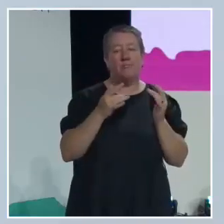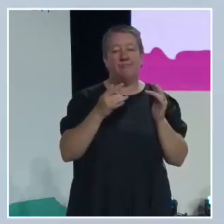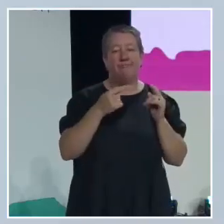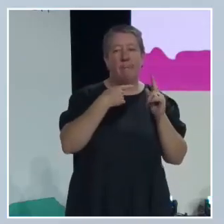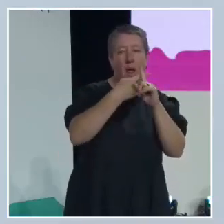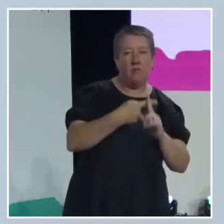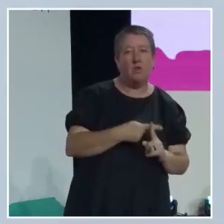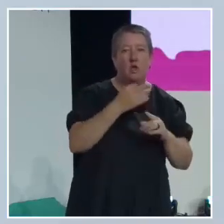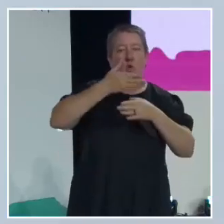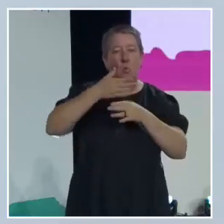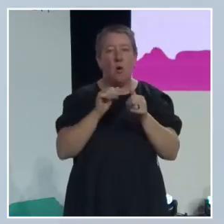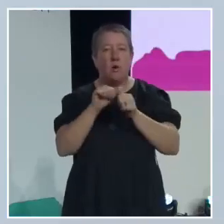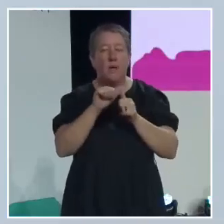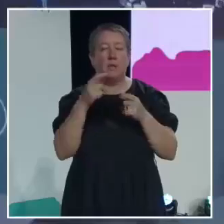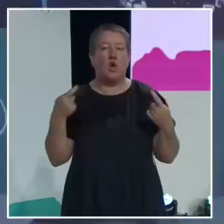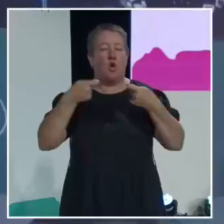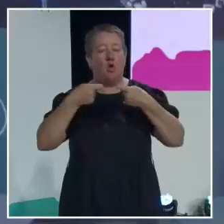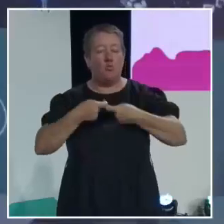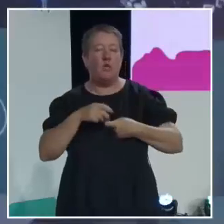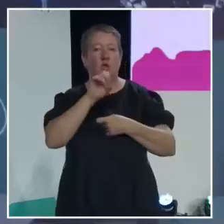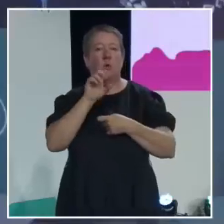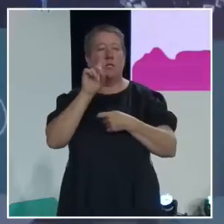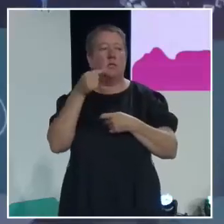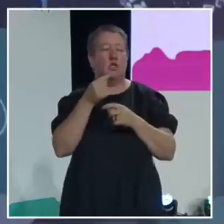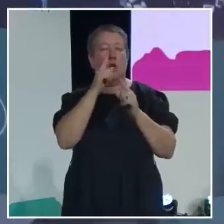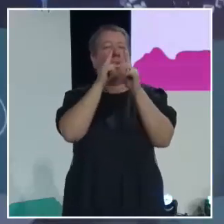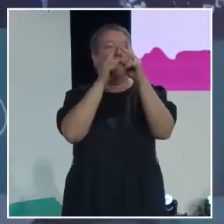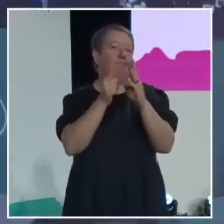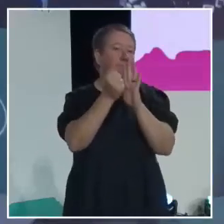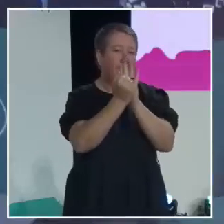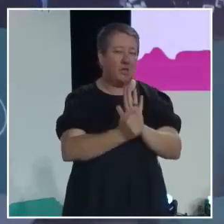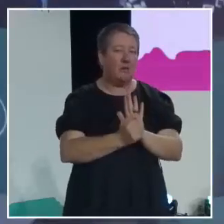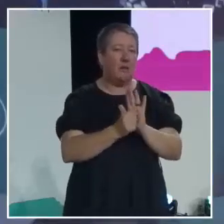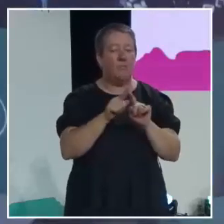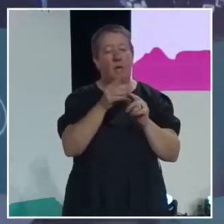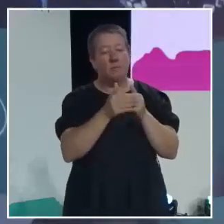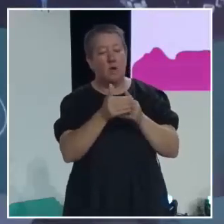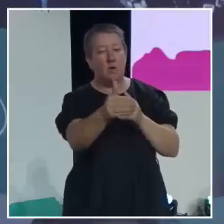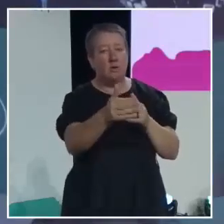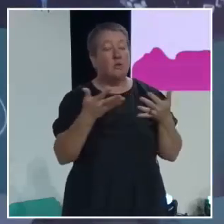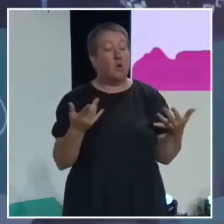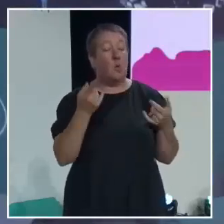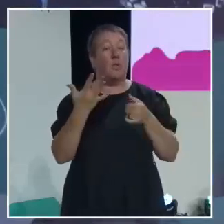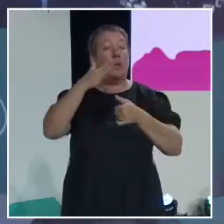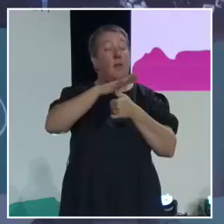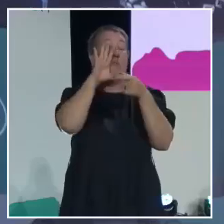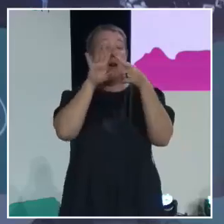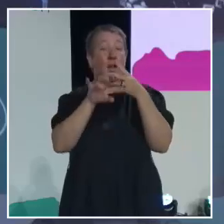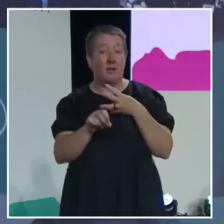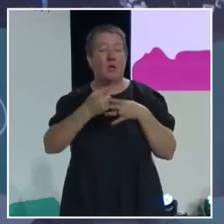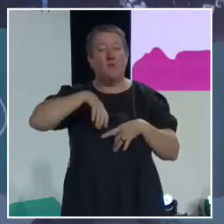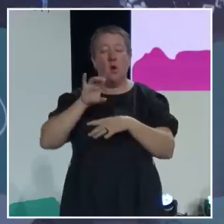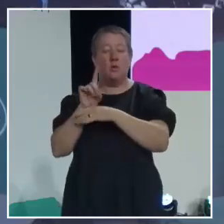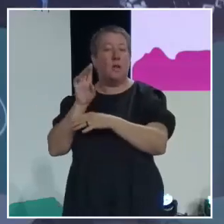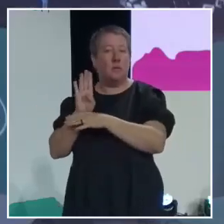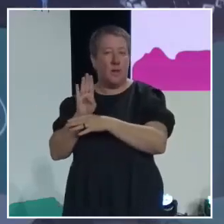to make contribution to the SDG agenda and beyond. So this is the key finding from our database